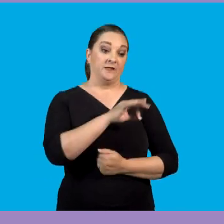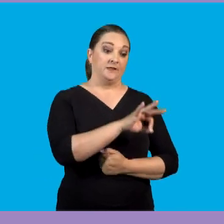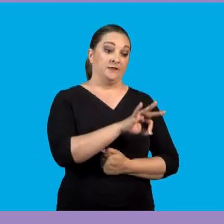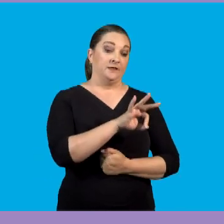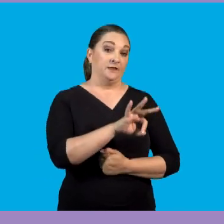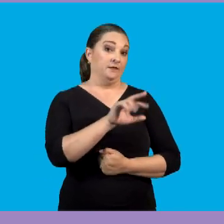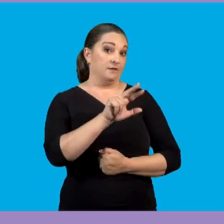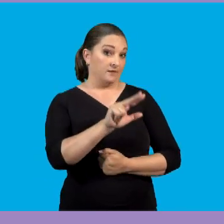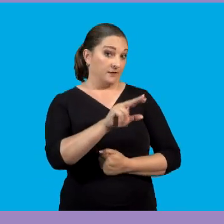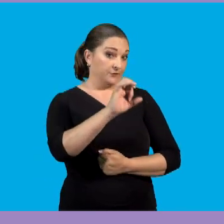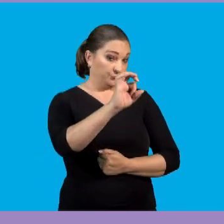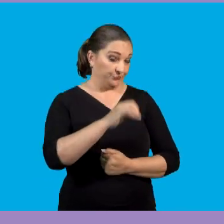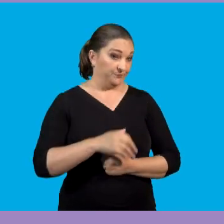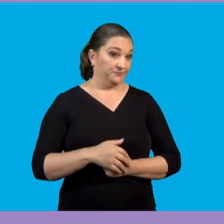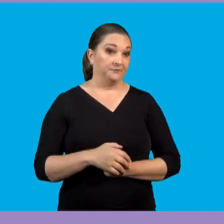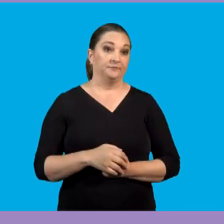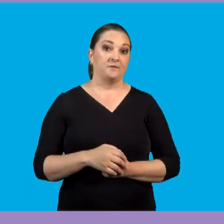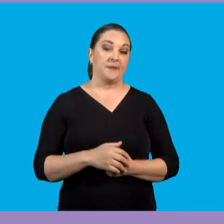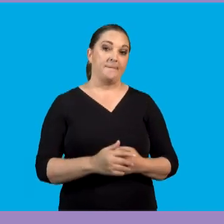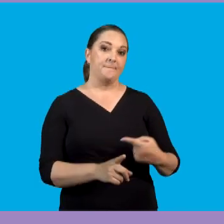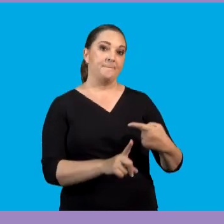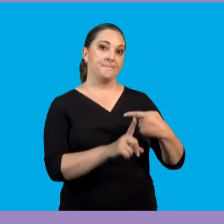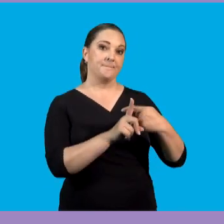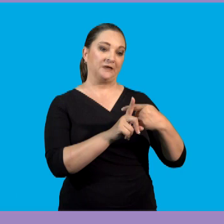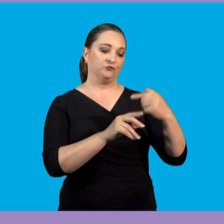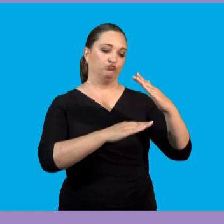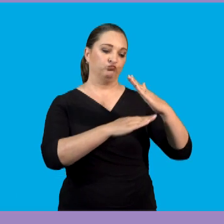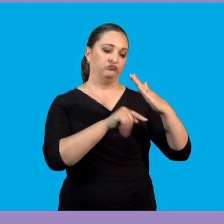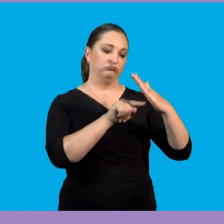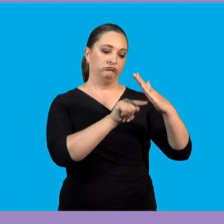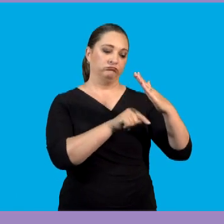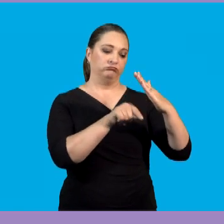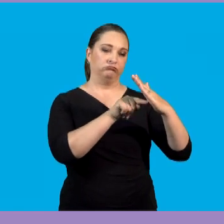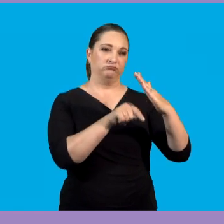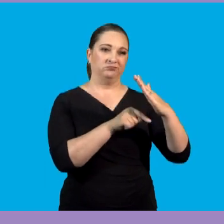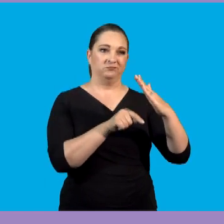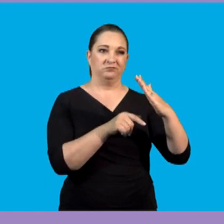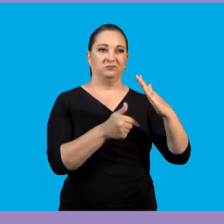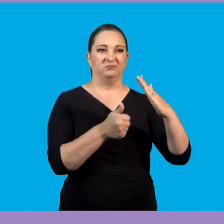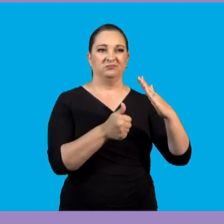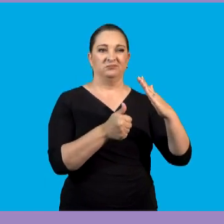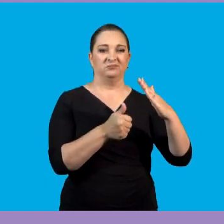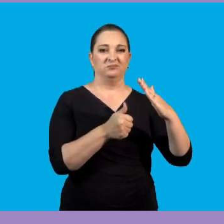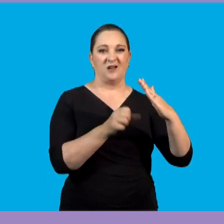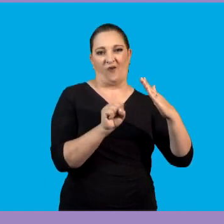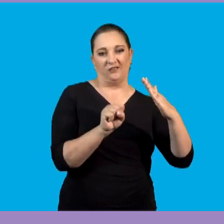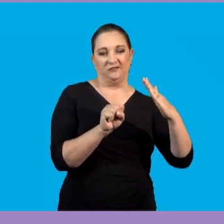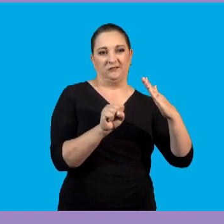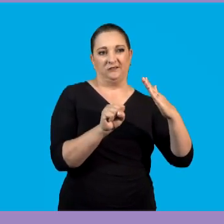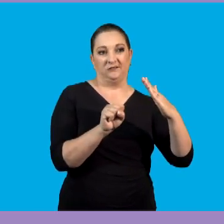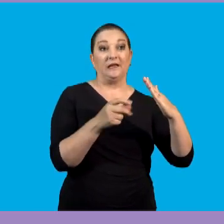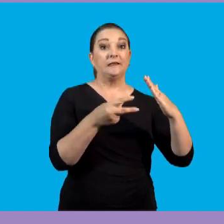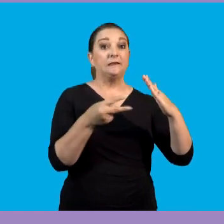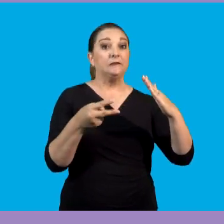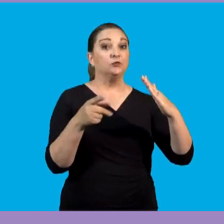the 338 degrees plus that interior angle S, and that is